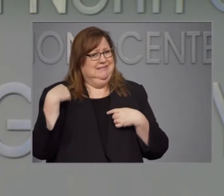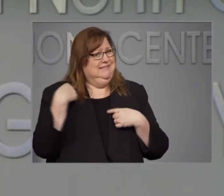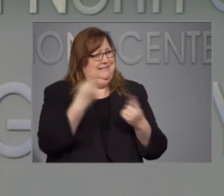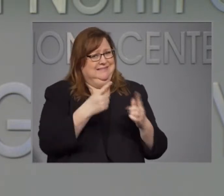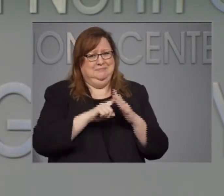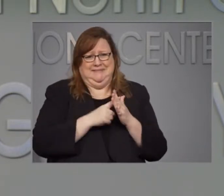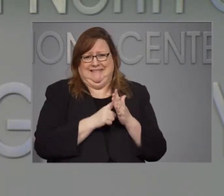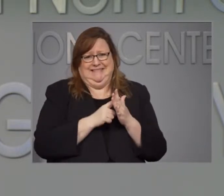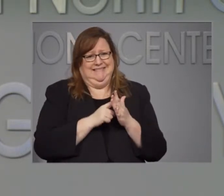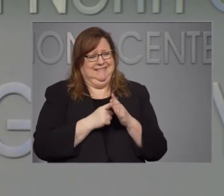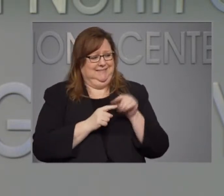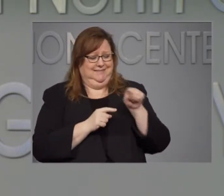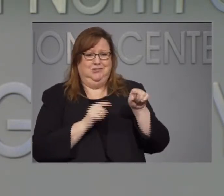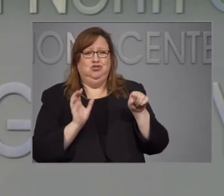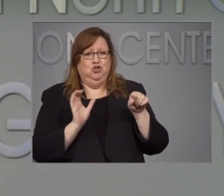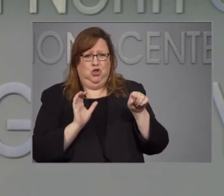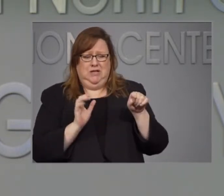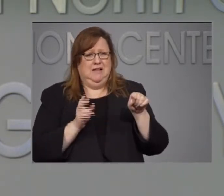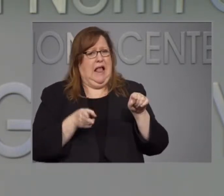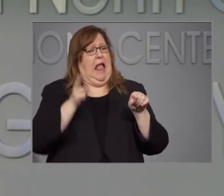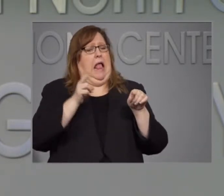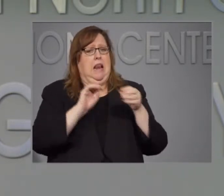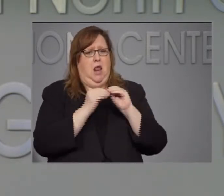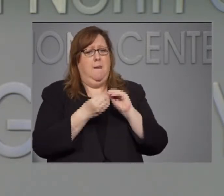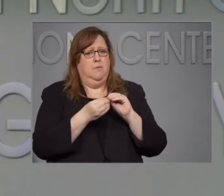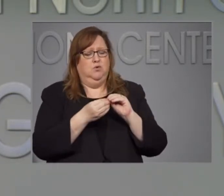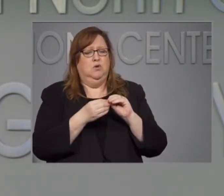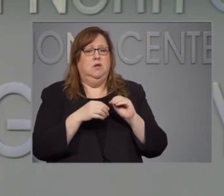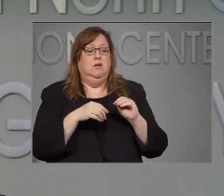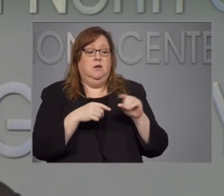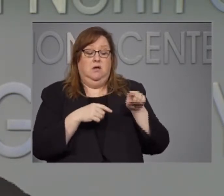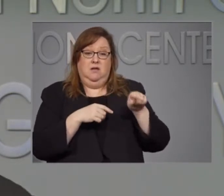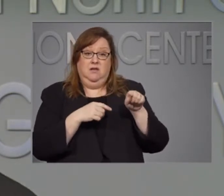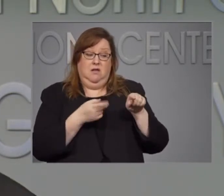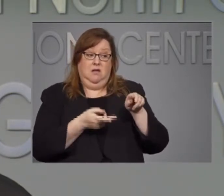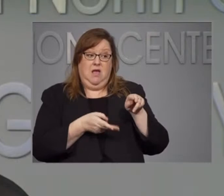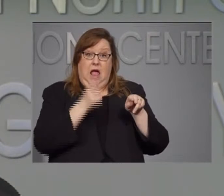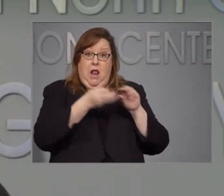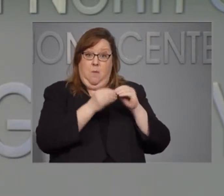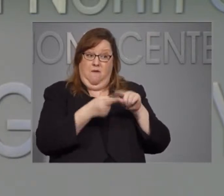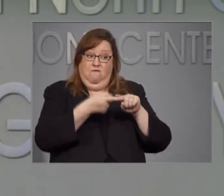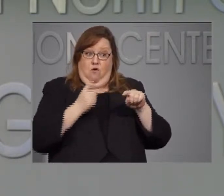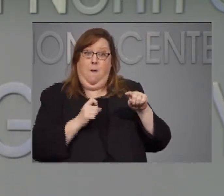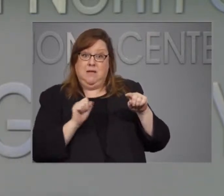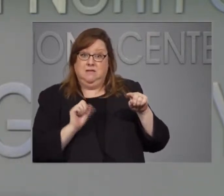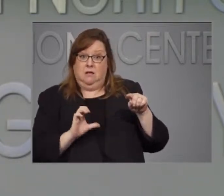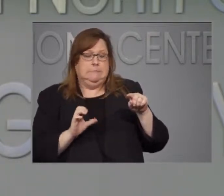the beginning. And I'm going to let Dr. Cohen address that point as well.